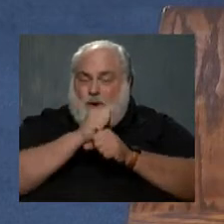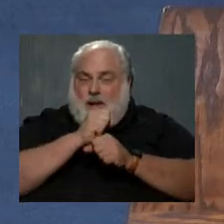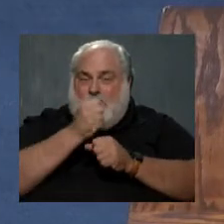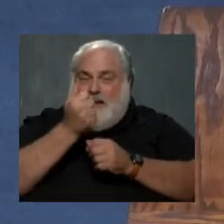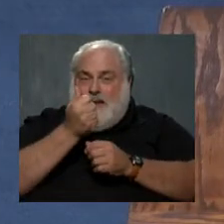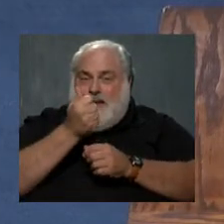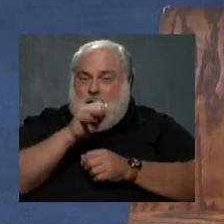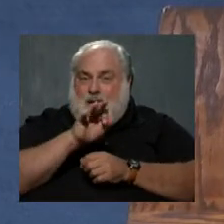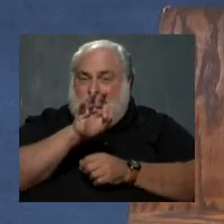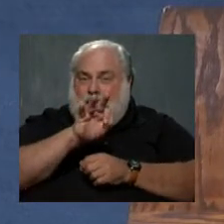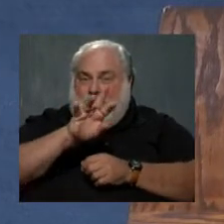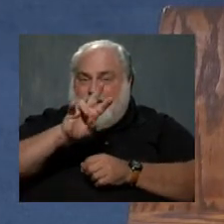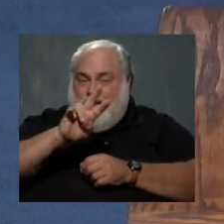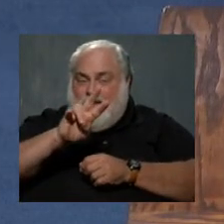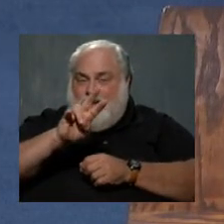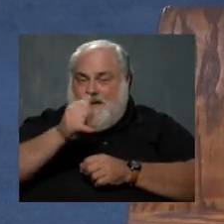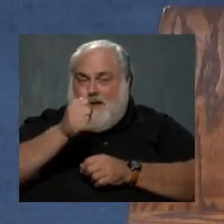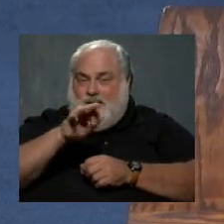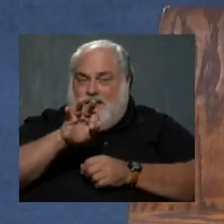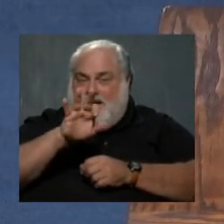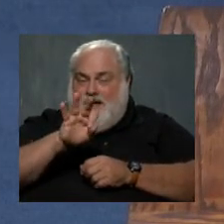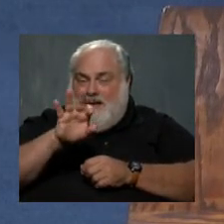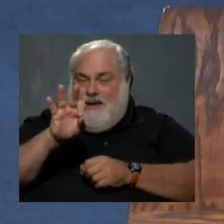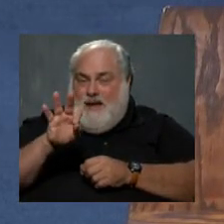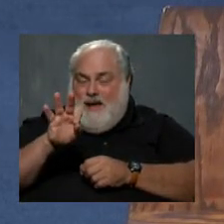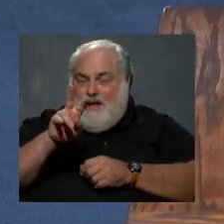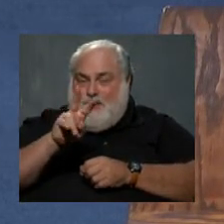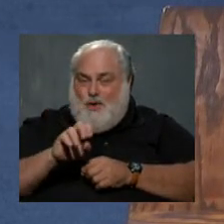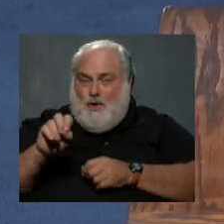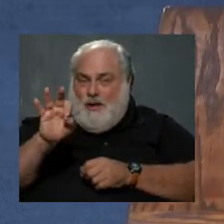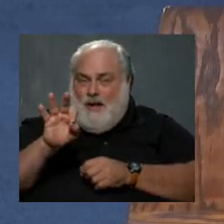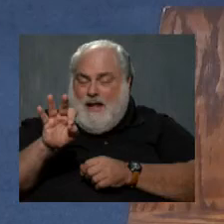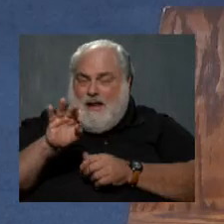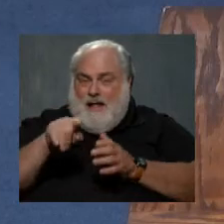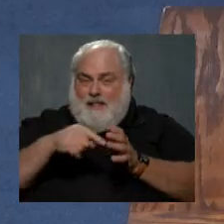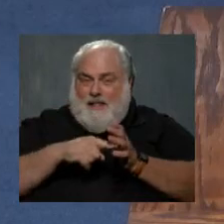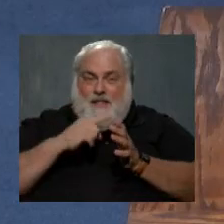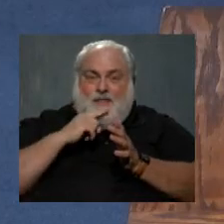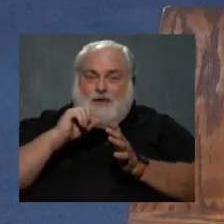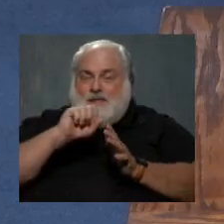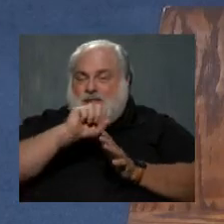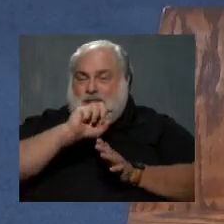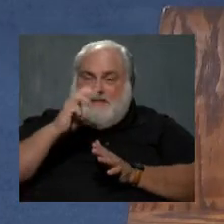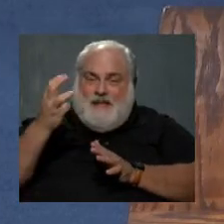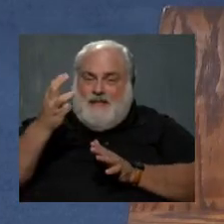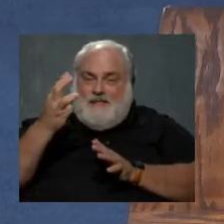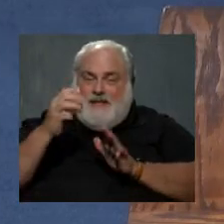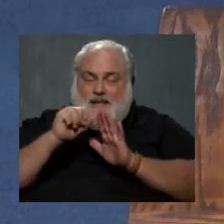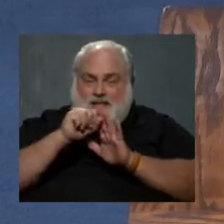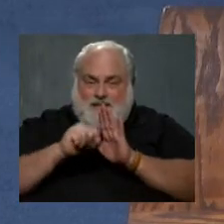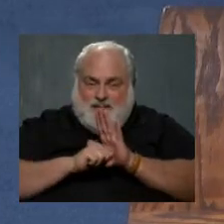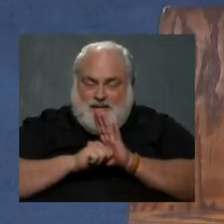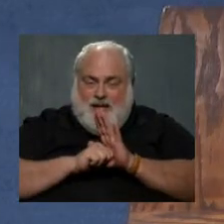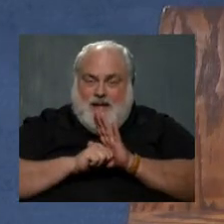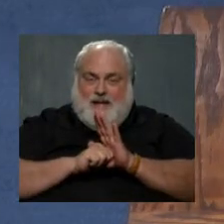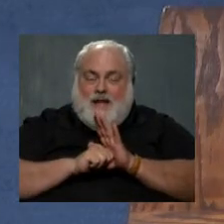1997, 1999, and 2009, making this year their sixth state boys basketball championship.